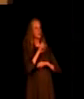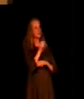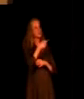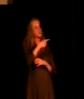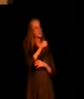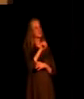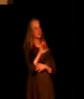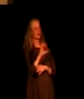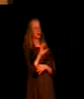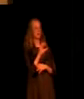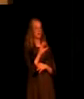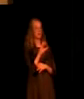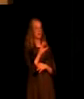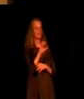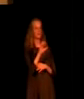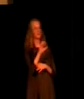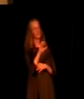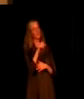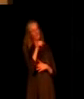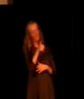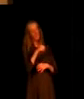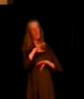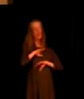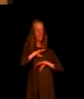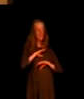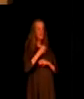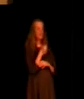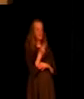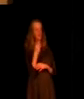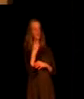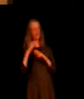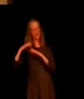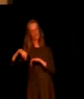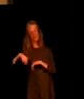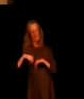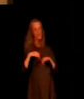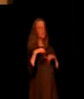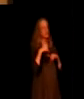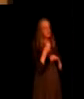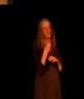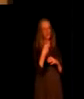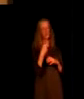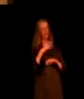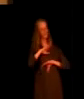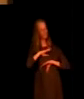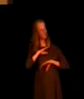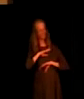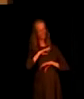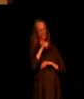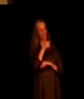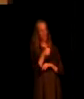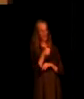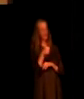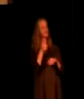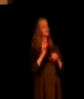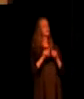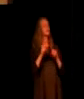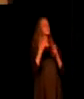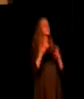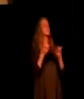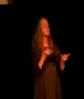mean they're dead. That's not fair. I think a couple of them are dead and a couple of them are out of specification. But